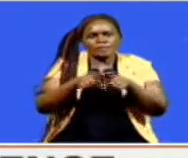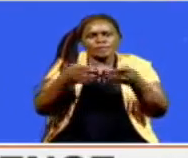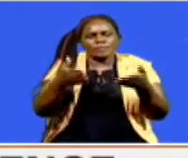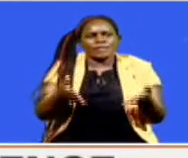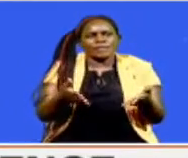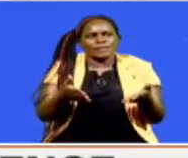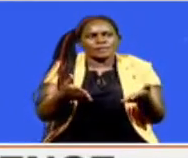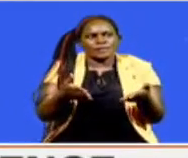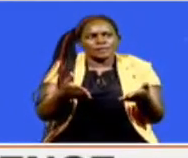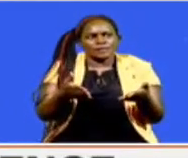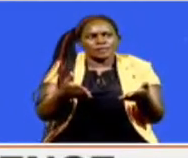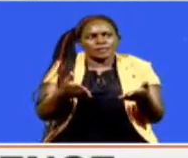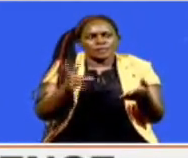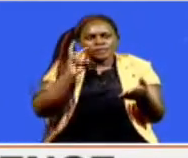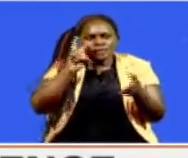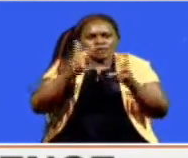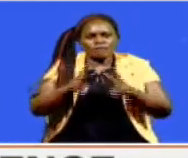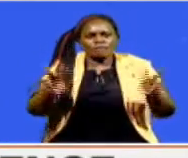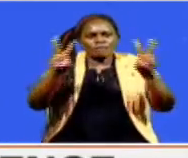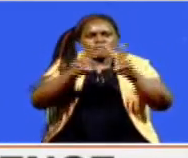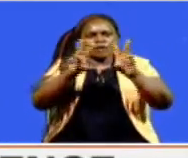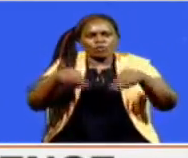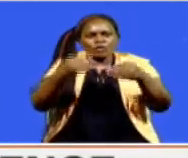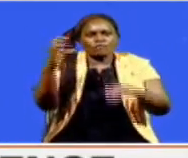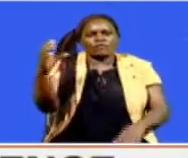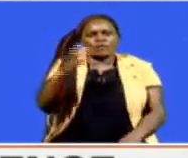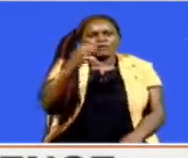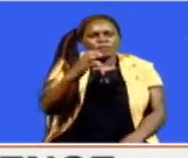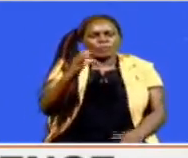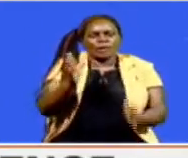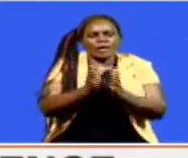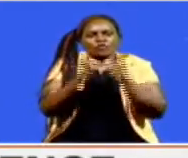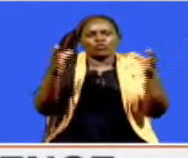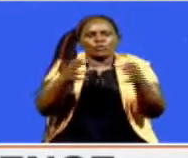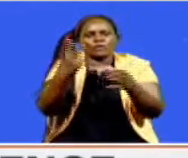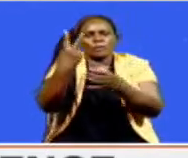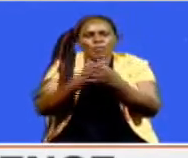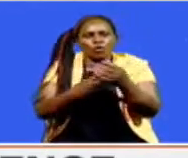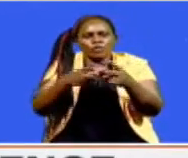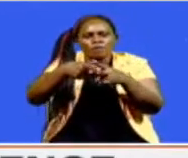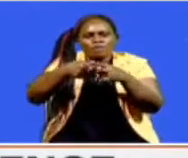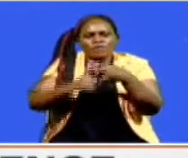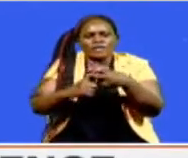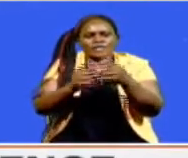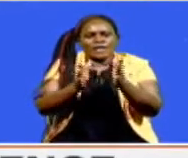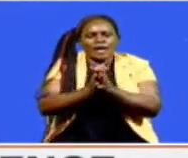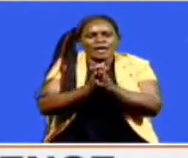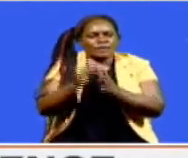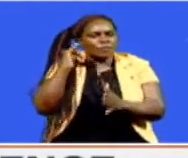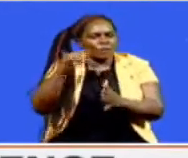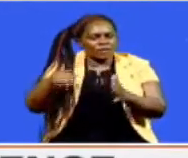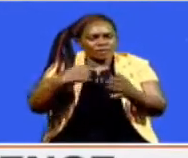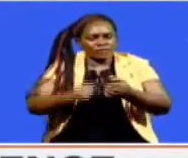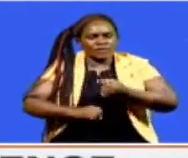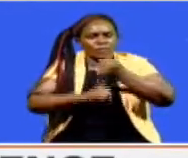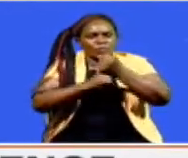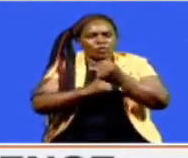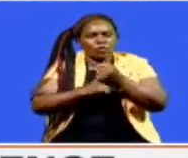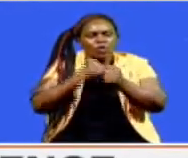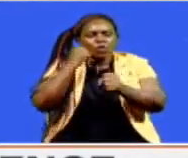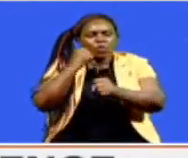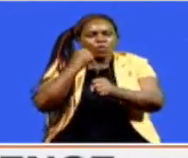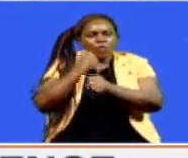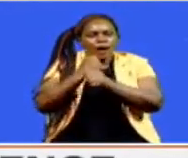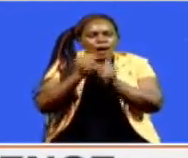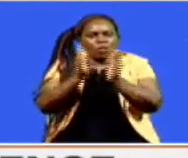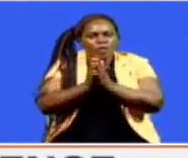Telecom, we are very precise in the value we give our customers in terms of connectivity for both fixed and mobile. And we're here to support them and to walk the journey with